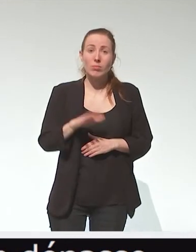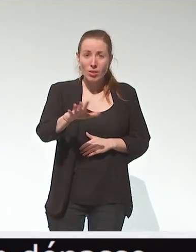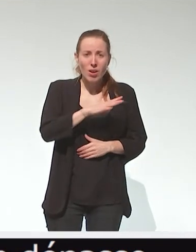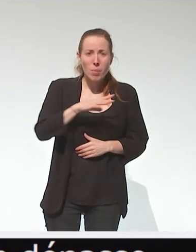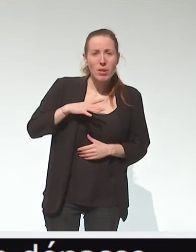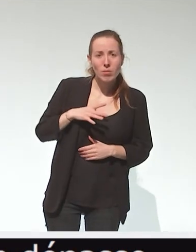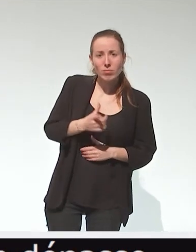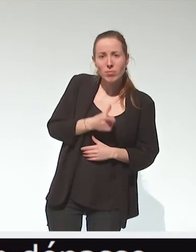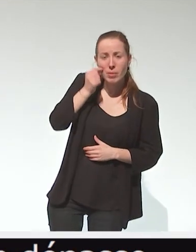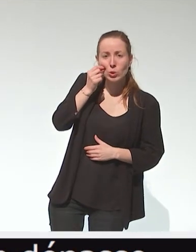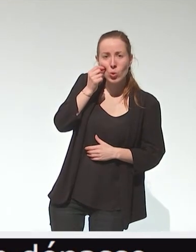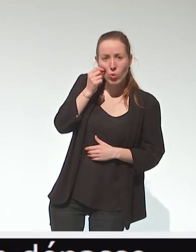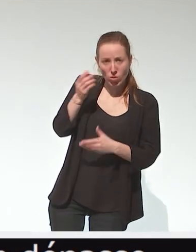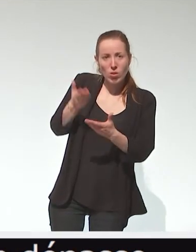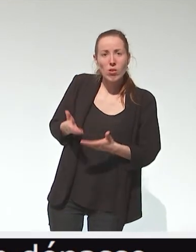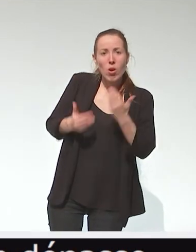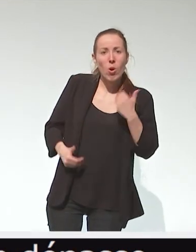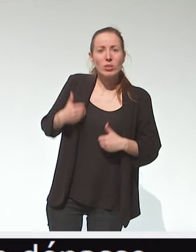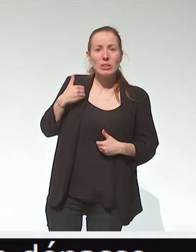and we're all on board.